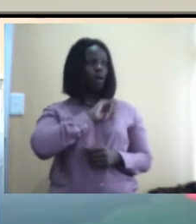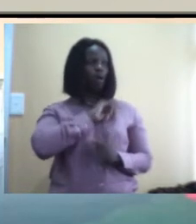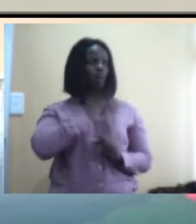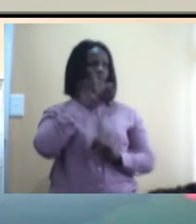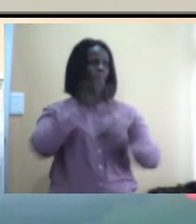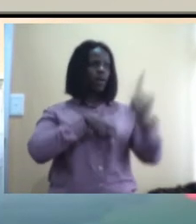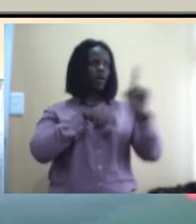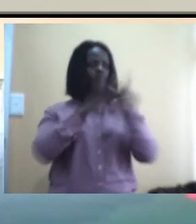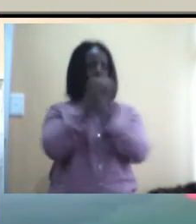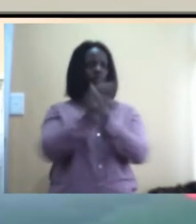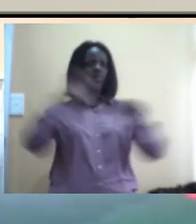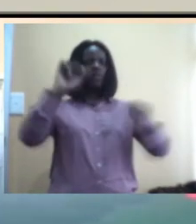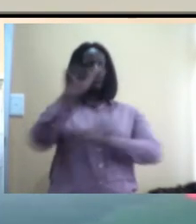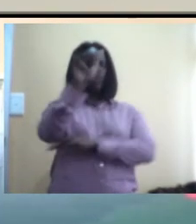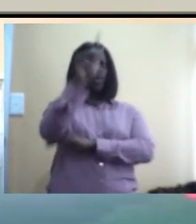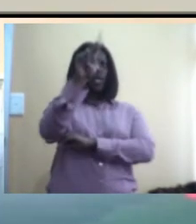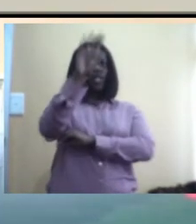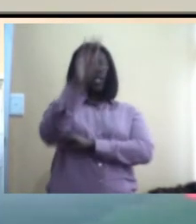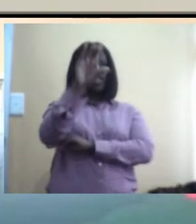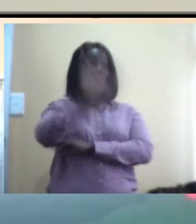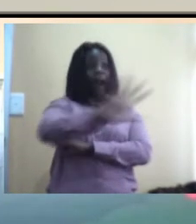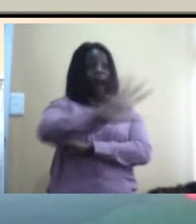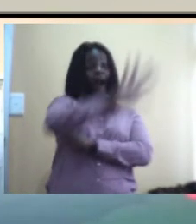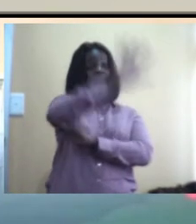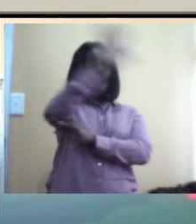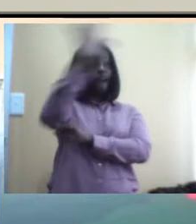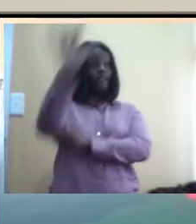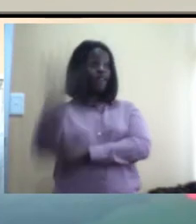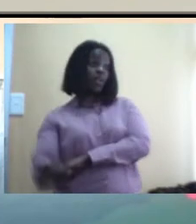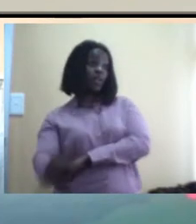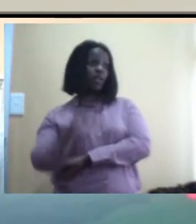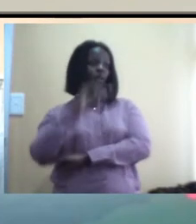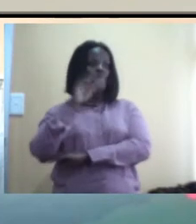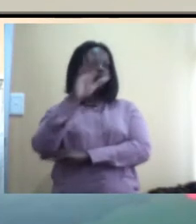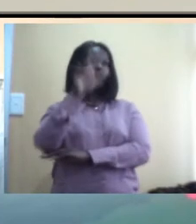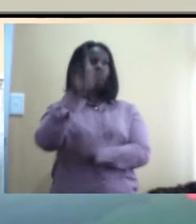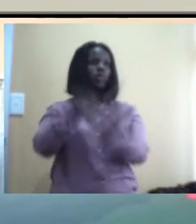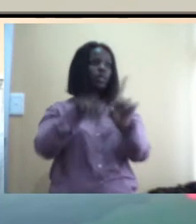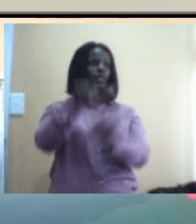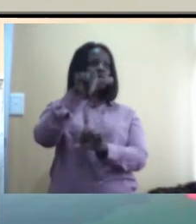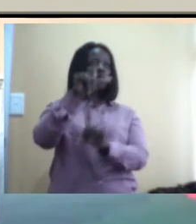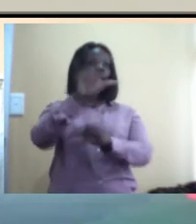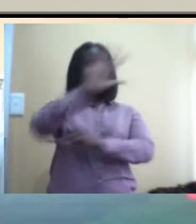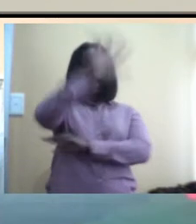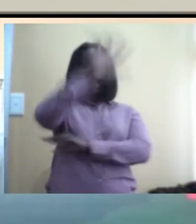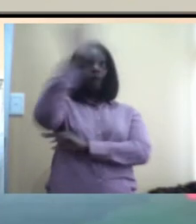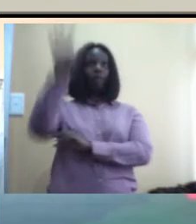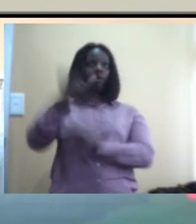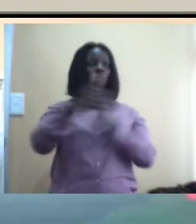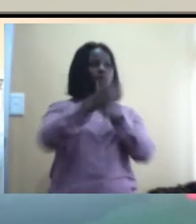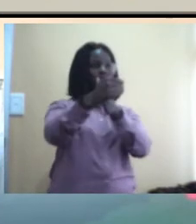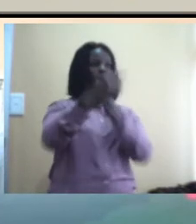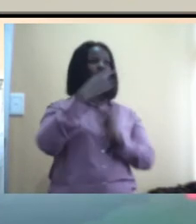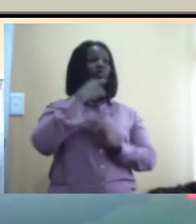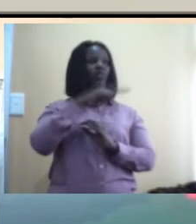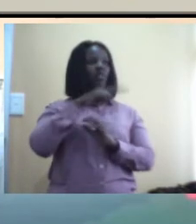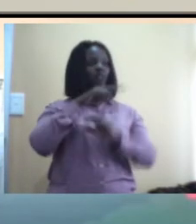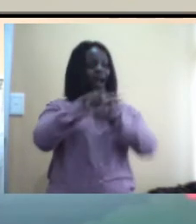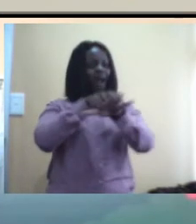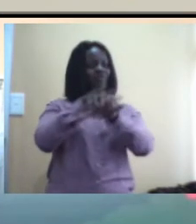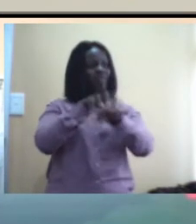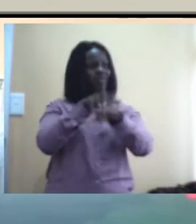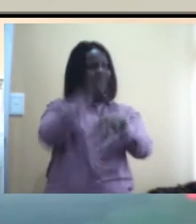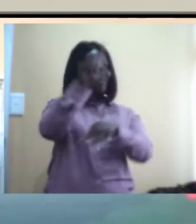the liberation struggle on the African continent, Julius Nyerere, once said, "We must give agriculture the central place in